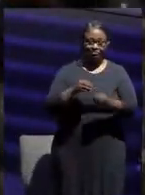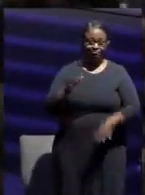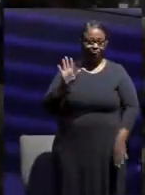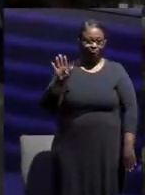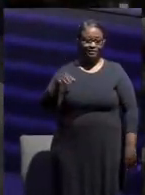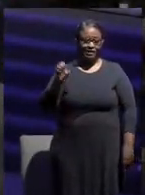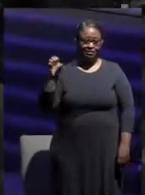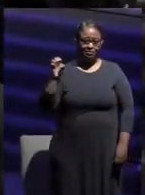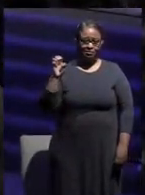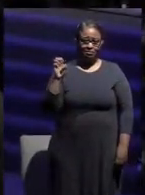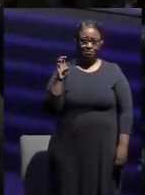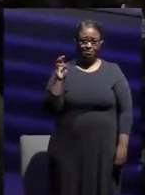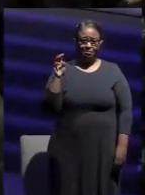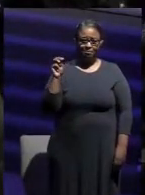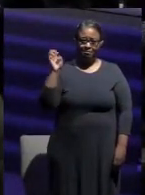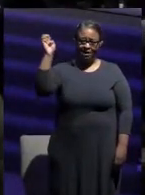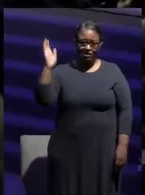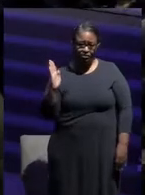Emmanuel, God is with us.